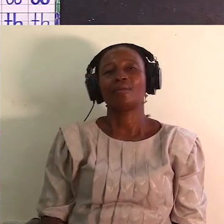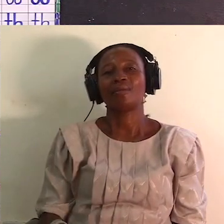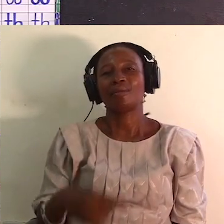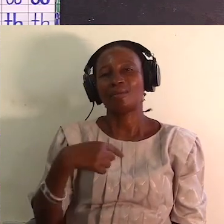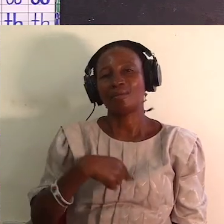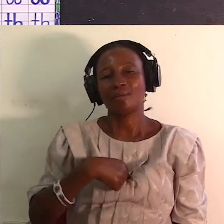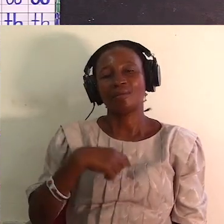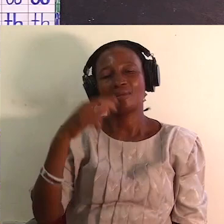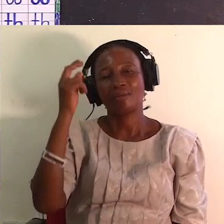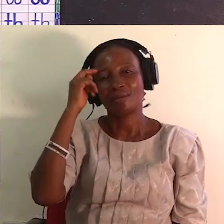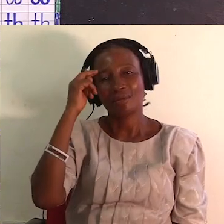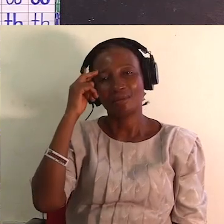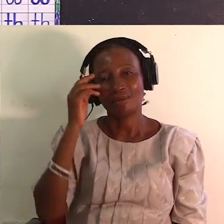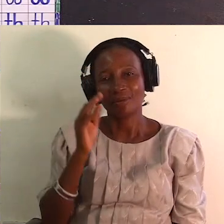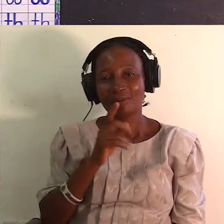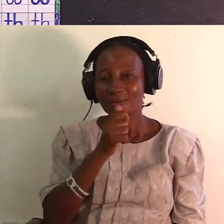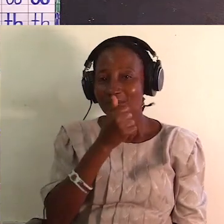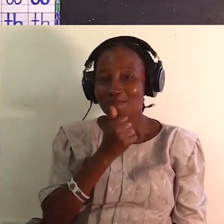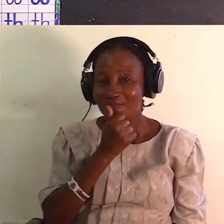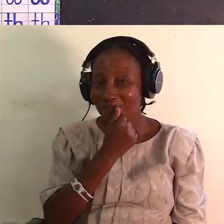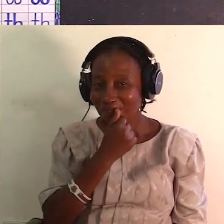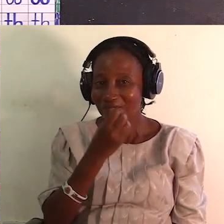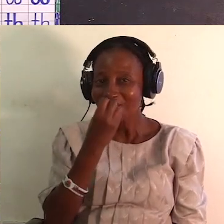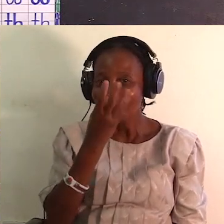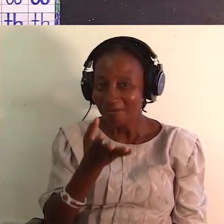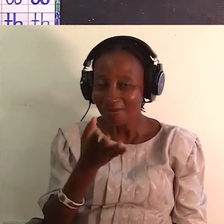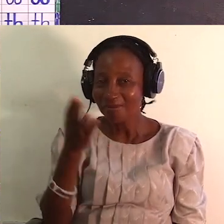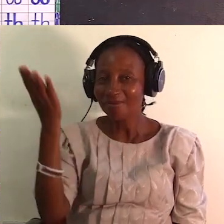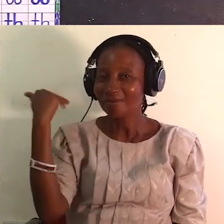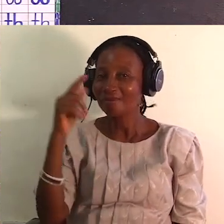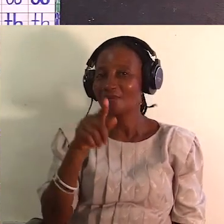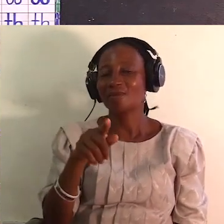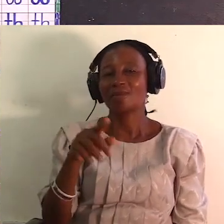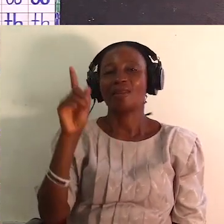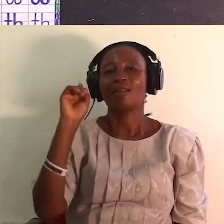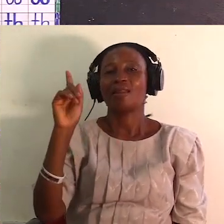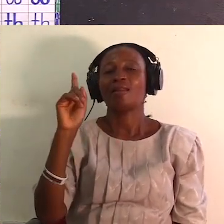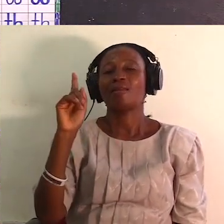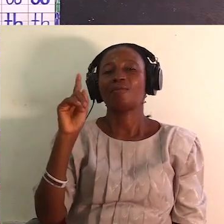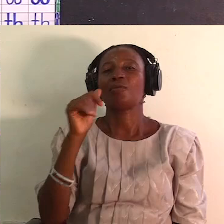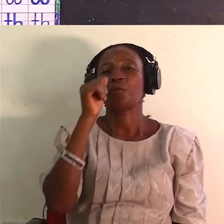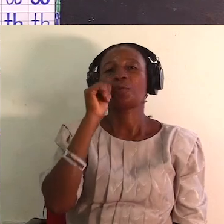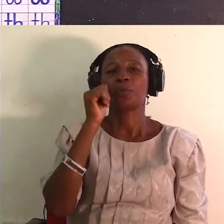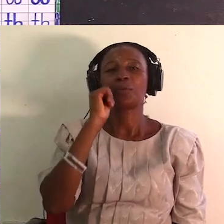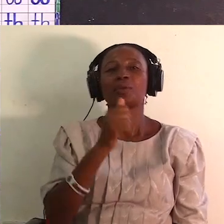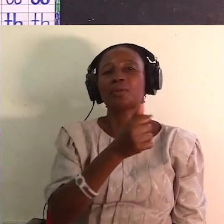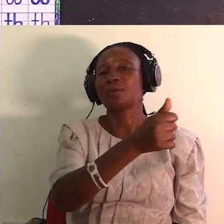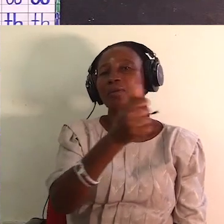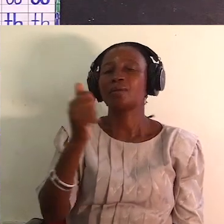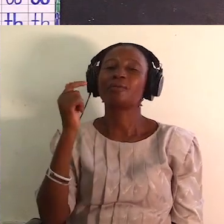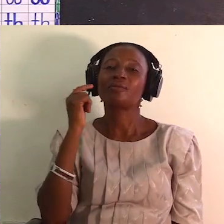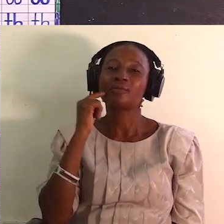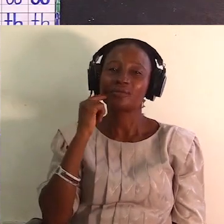And I know the secret we told you, that if you happen to use this skill every day, a